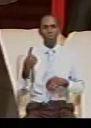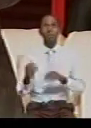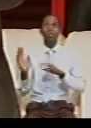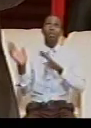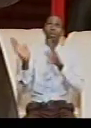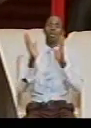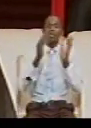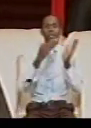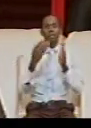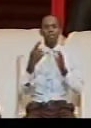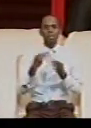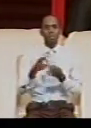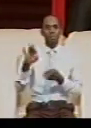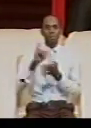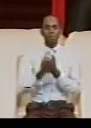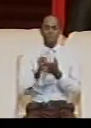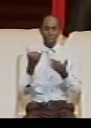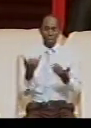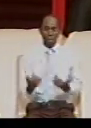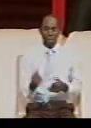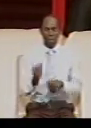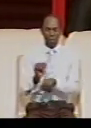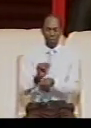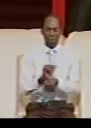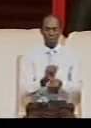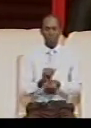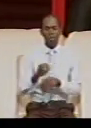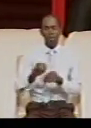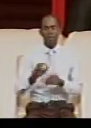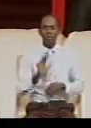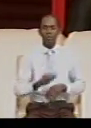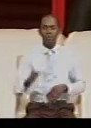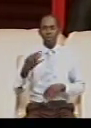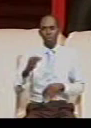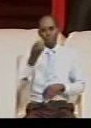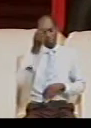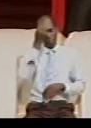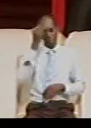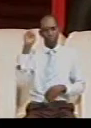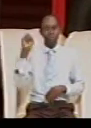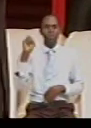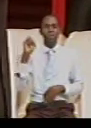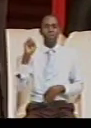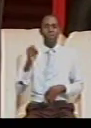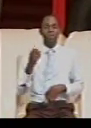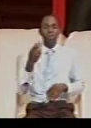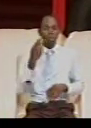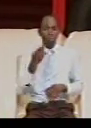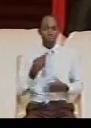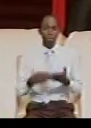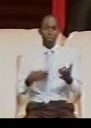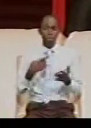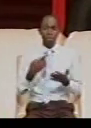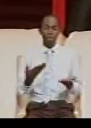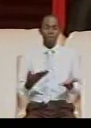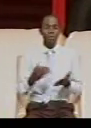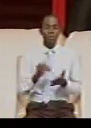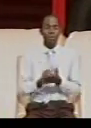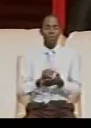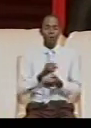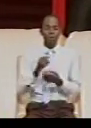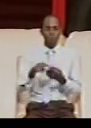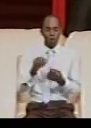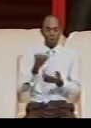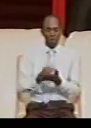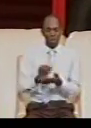the children of disobedience. Those are people who have not known the Lord. And it says, when that spirit is at